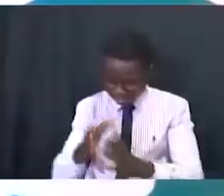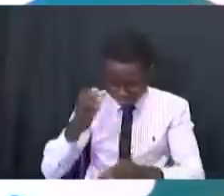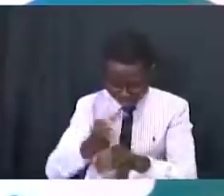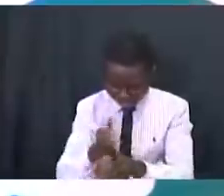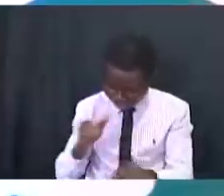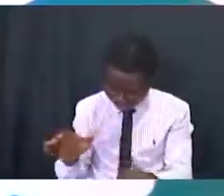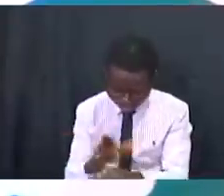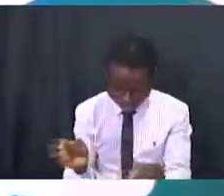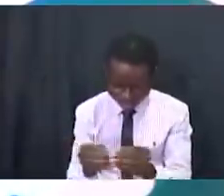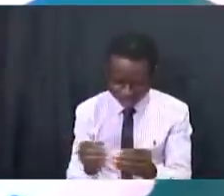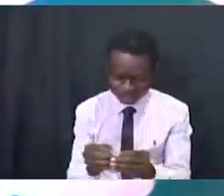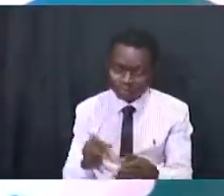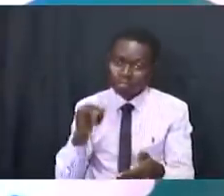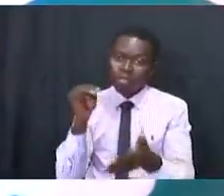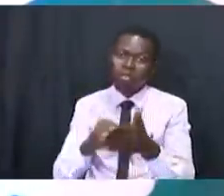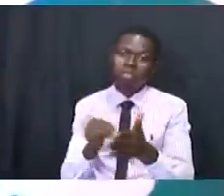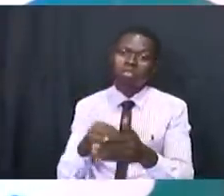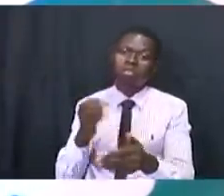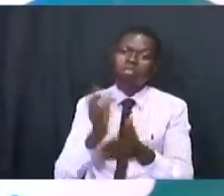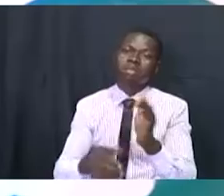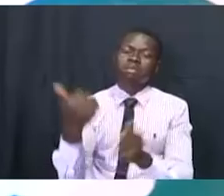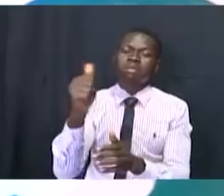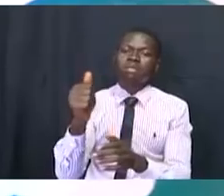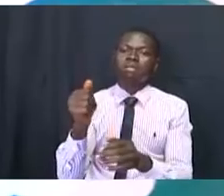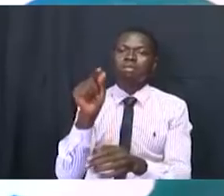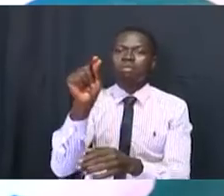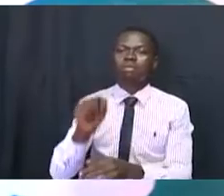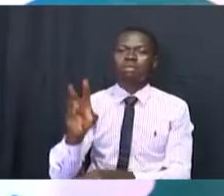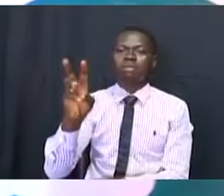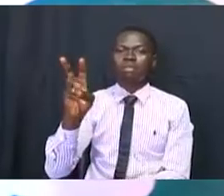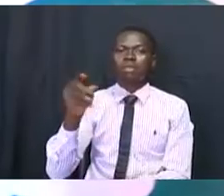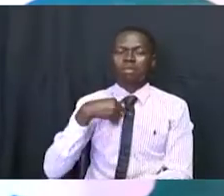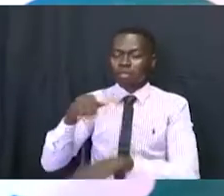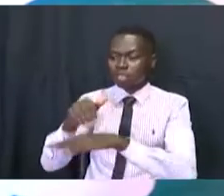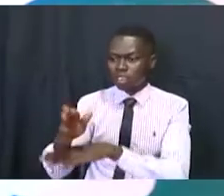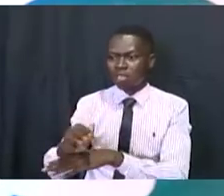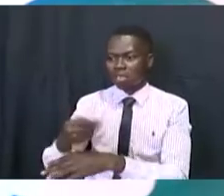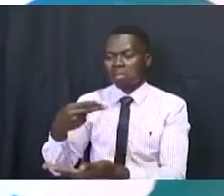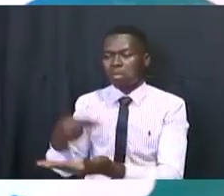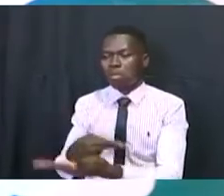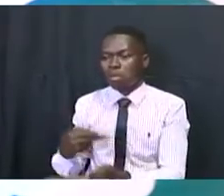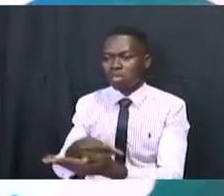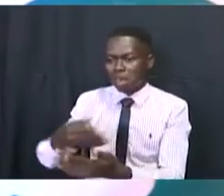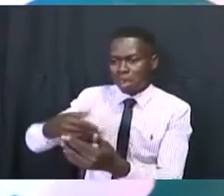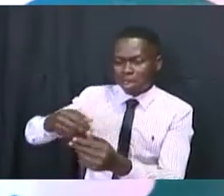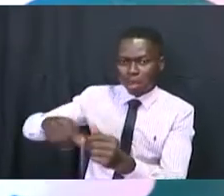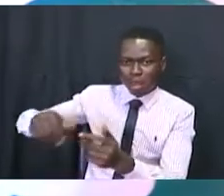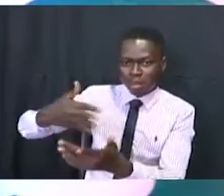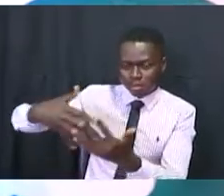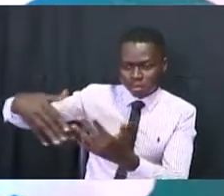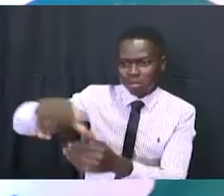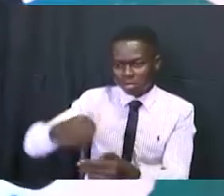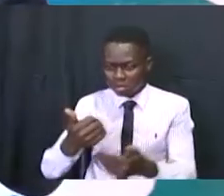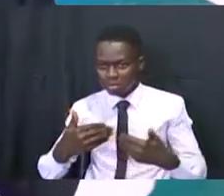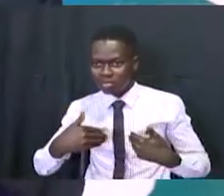world. Matthew 10, verse 16. I am sending you out like sheep among the wolves. So when we are saying we